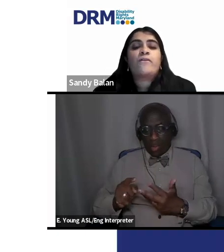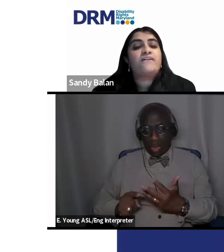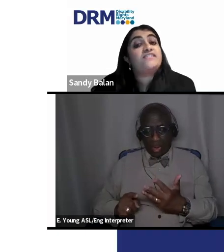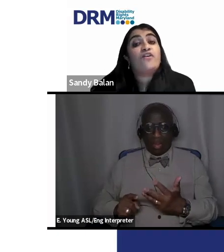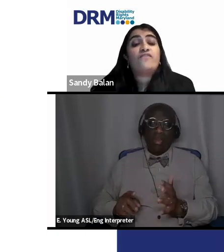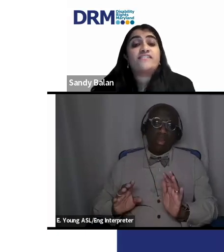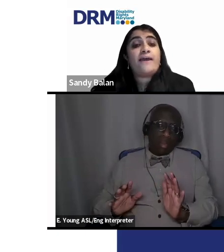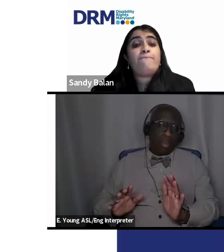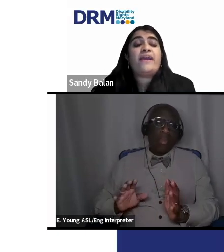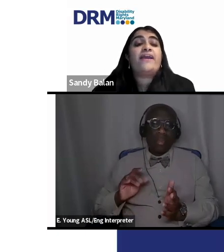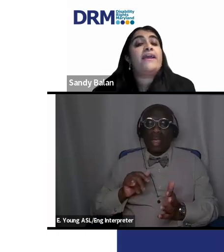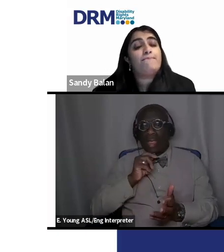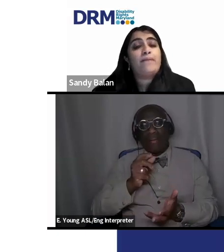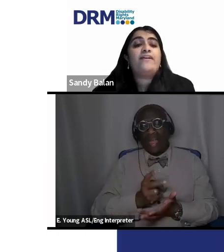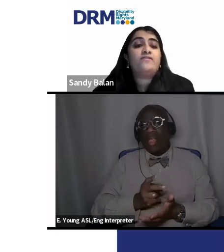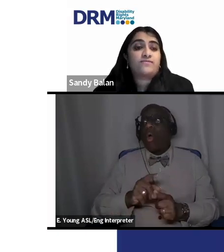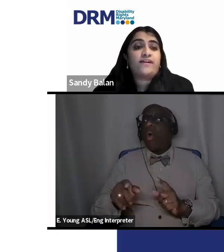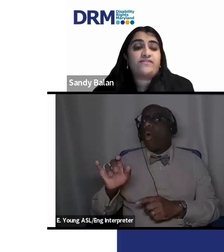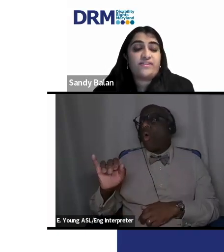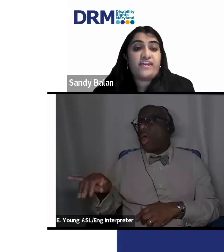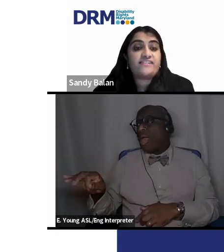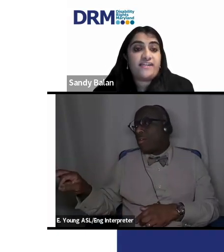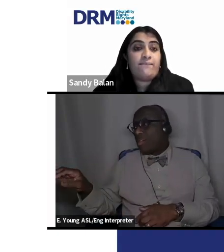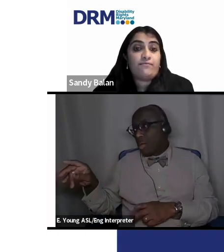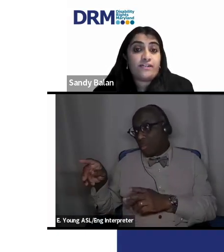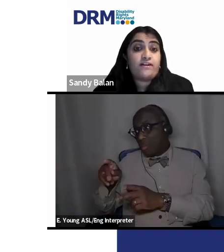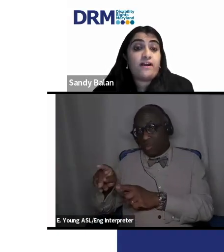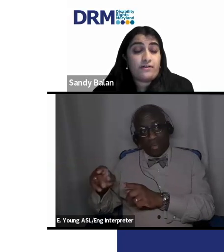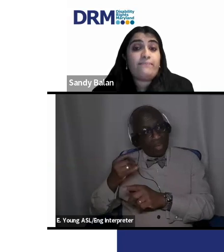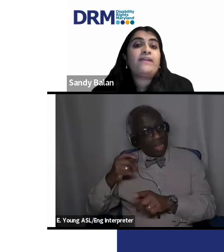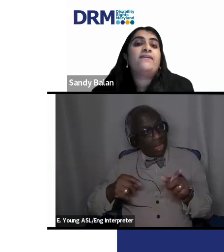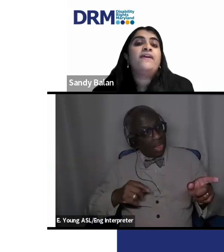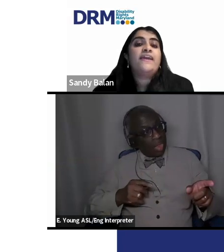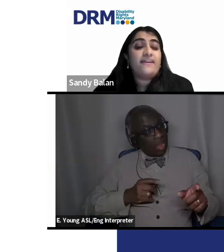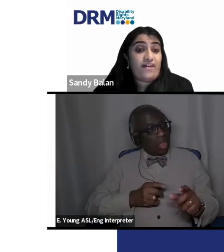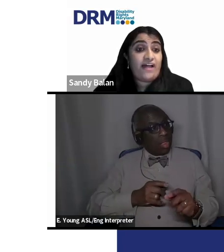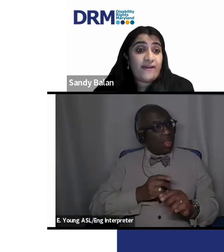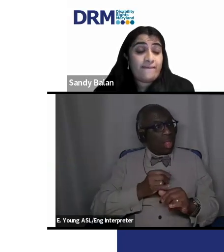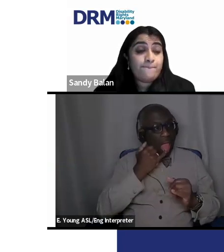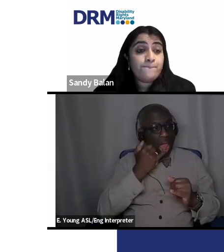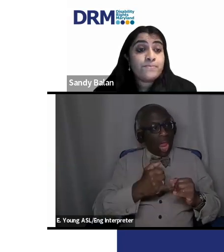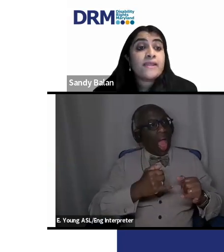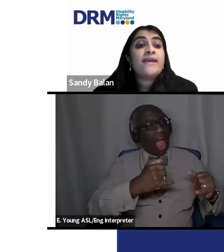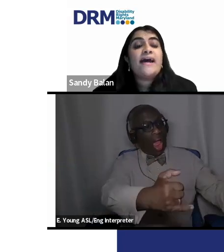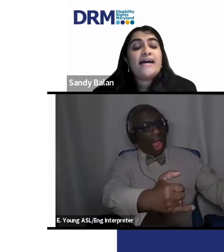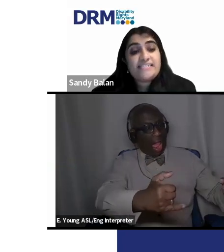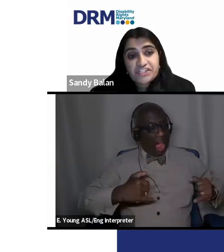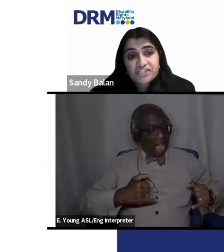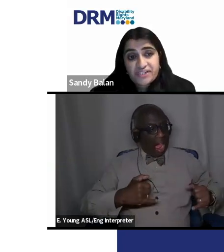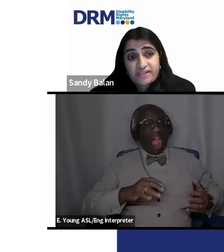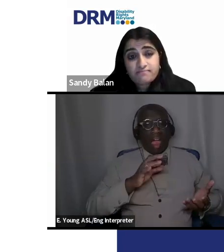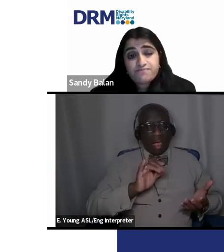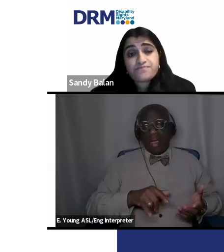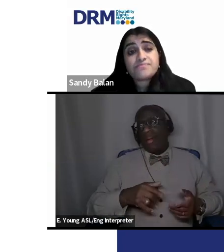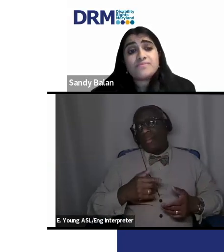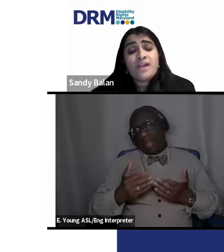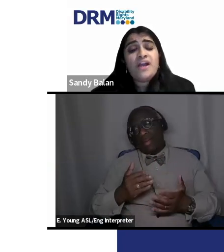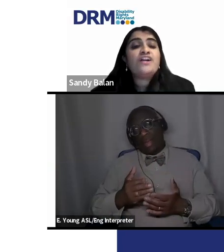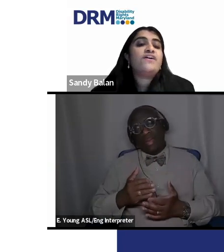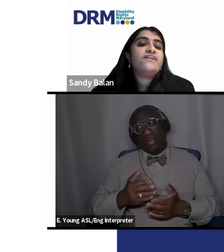that the supporter is overstepping, it might also render the SDM agreement invalid.